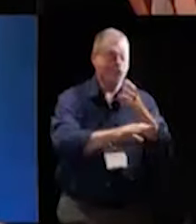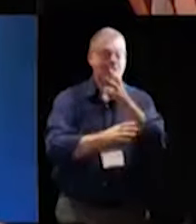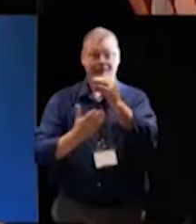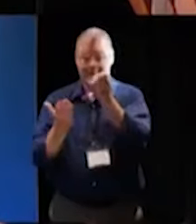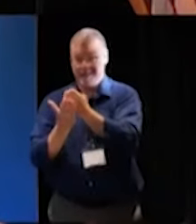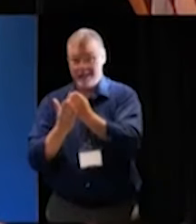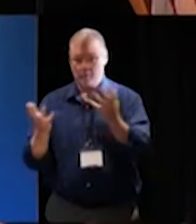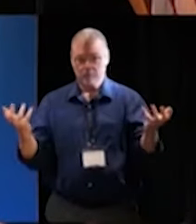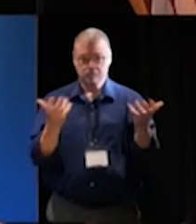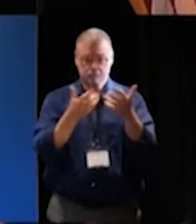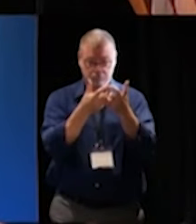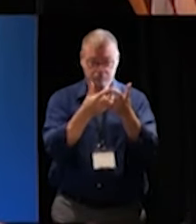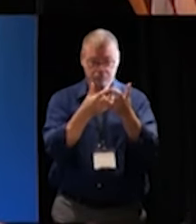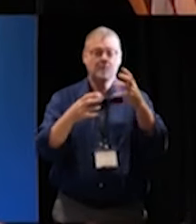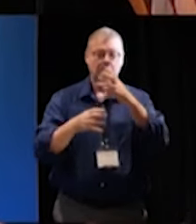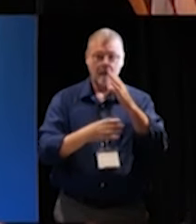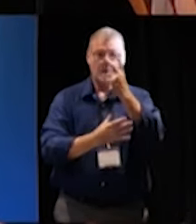objectives, and